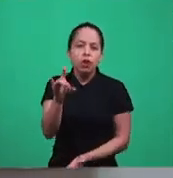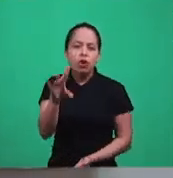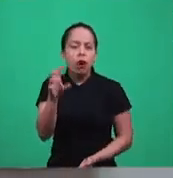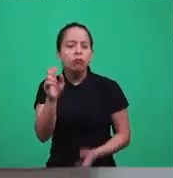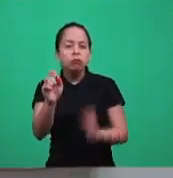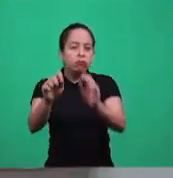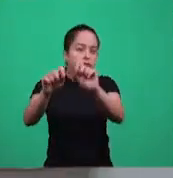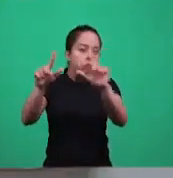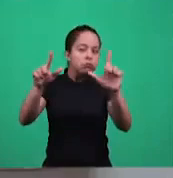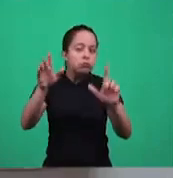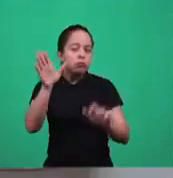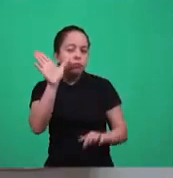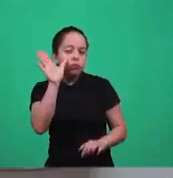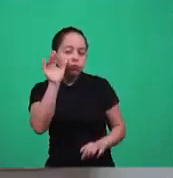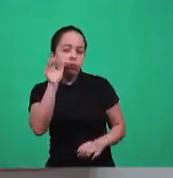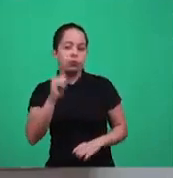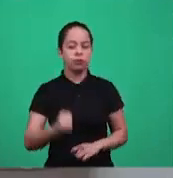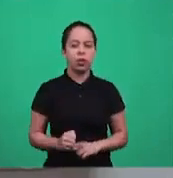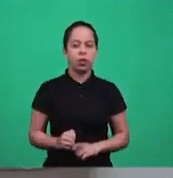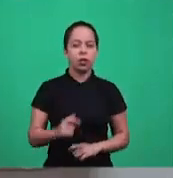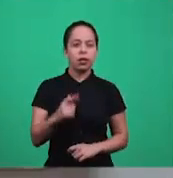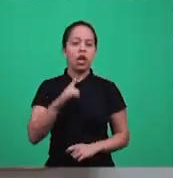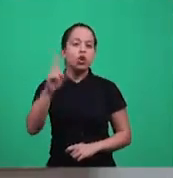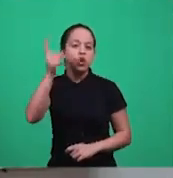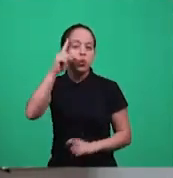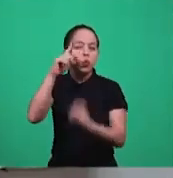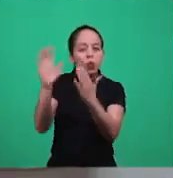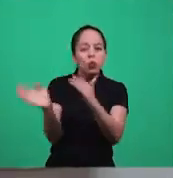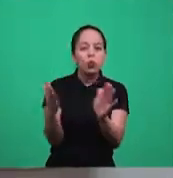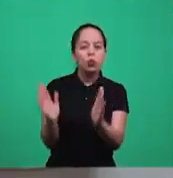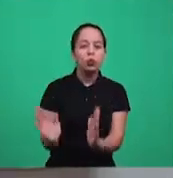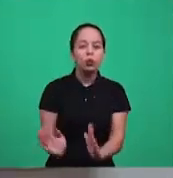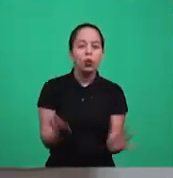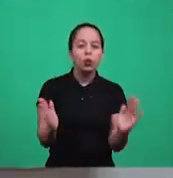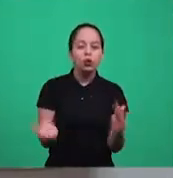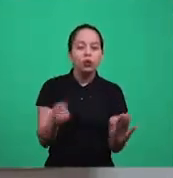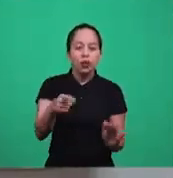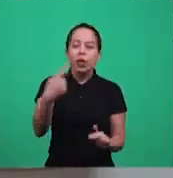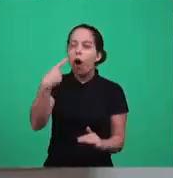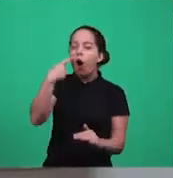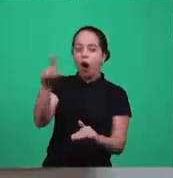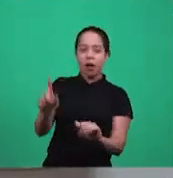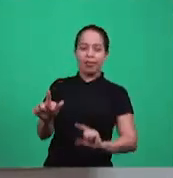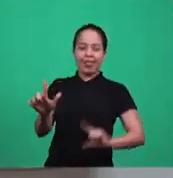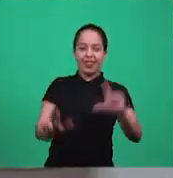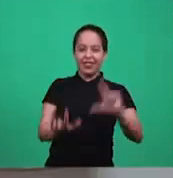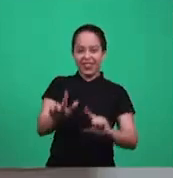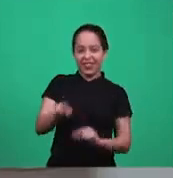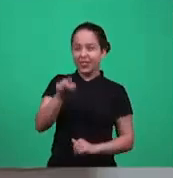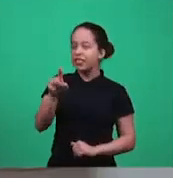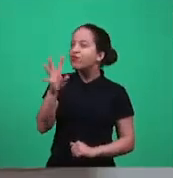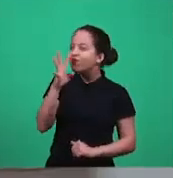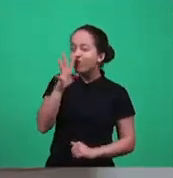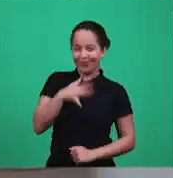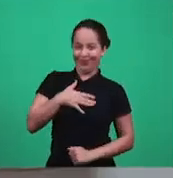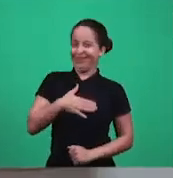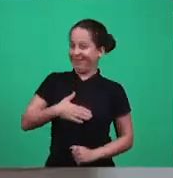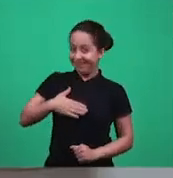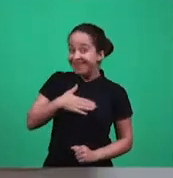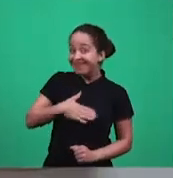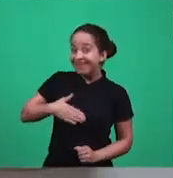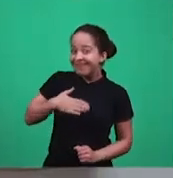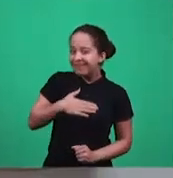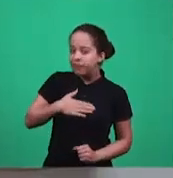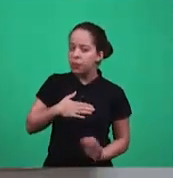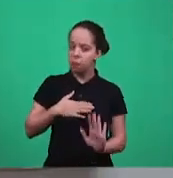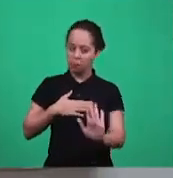the invitation. Maybe you're just curious. That you're listening to programs each and every day. Things that you like